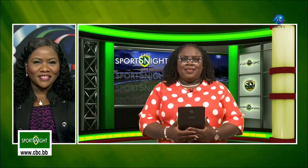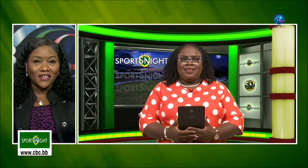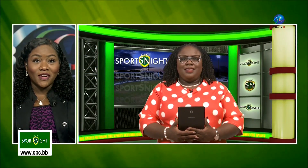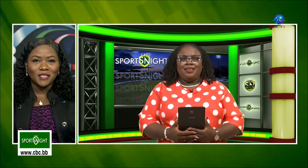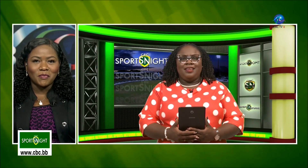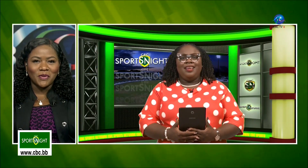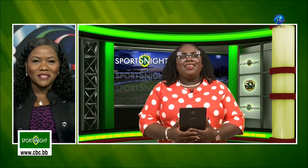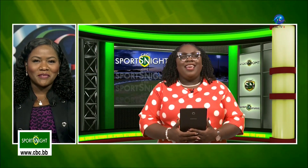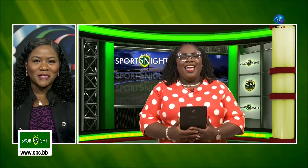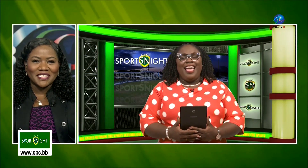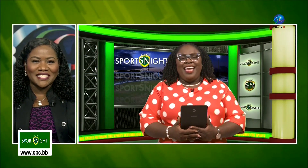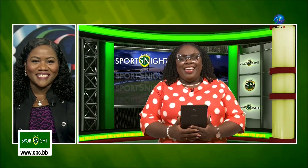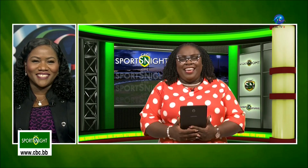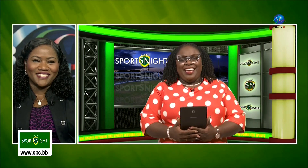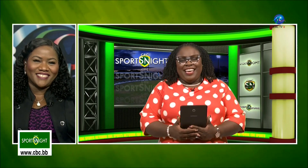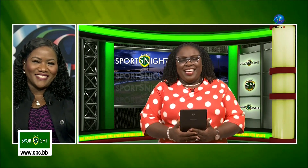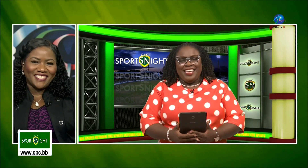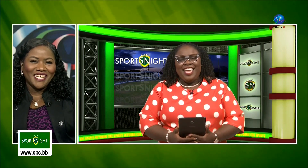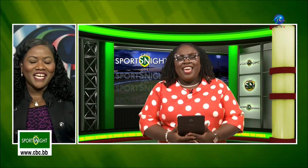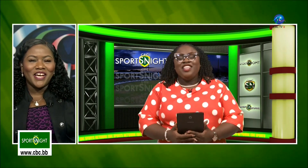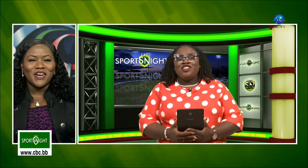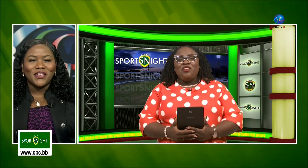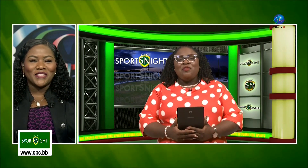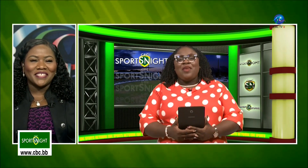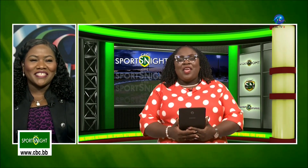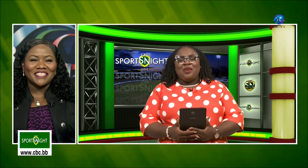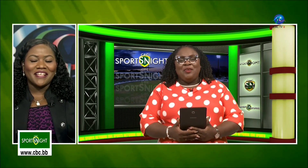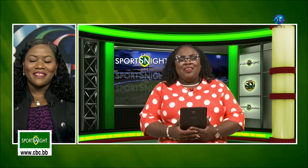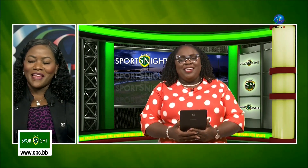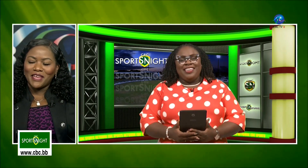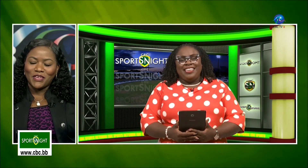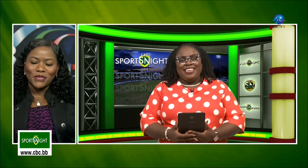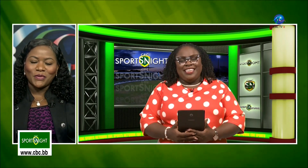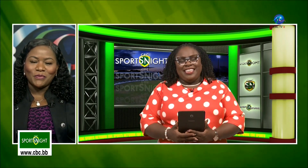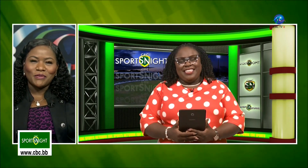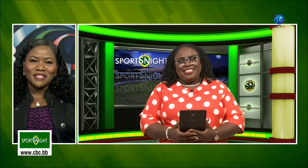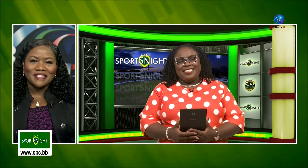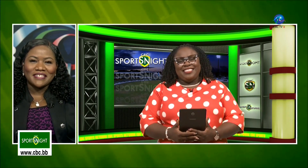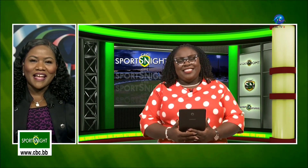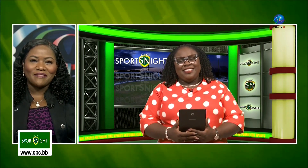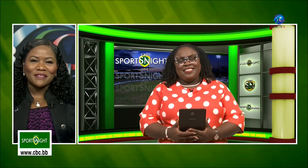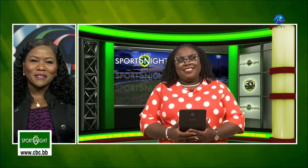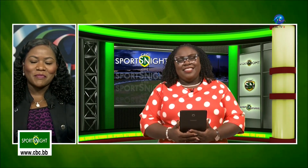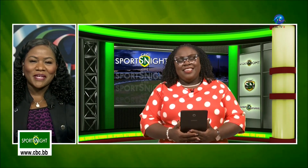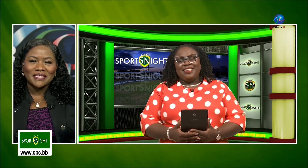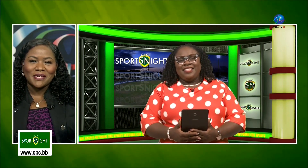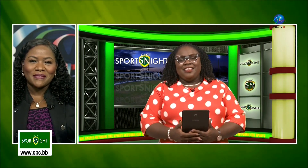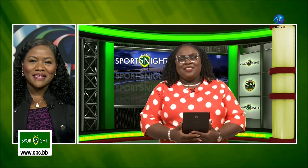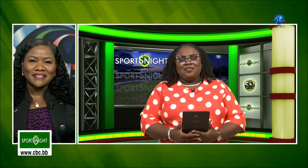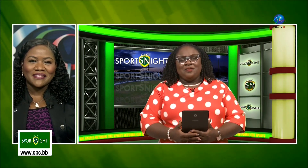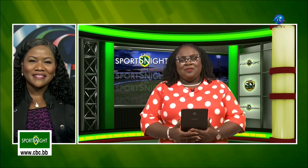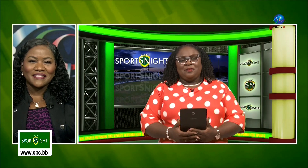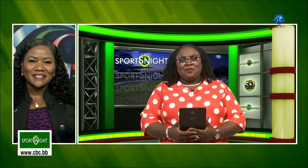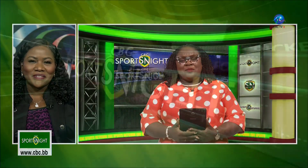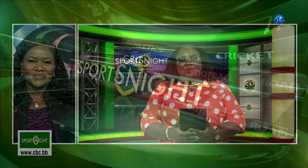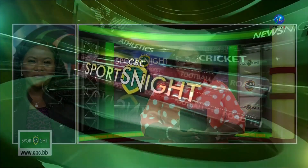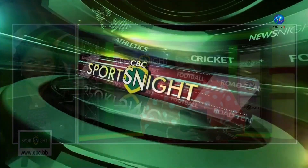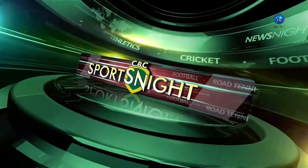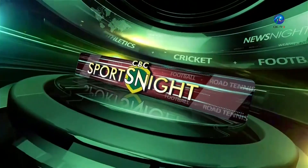tomorrow. College sports, of course. Enjoy for me and you. Thank you. We'll return after this break. Stay with us.